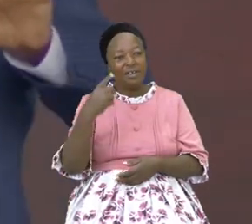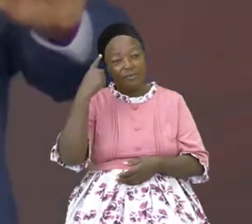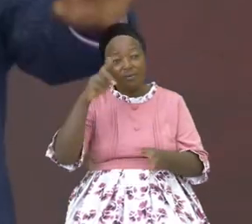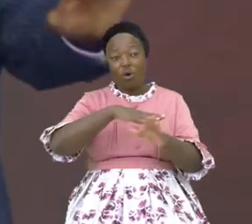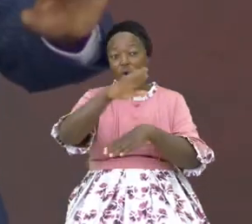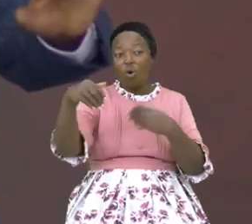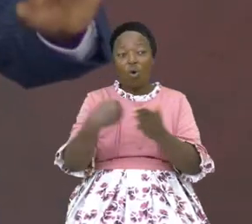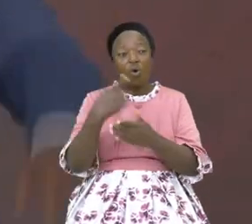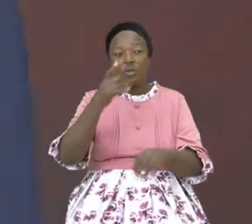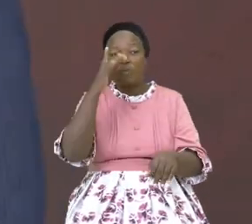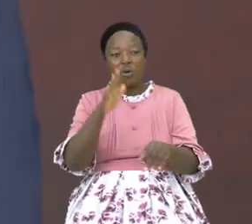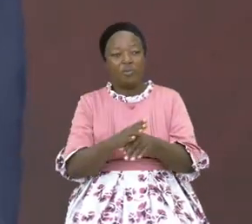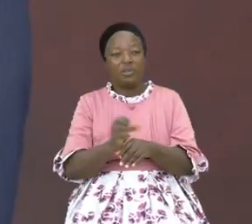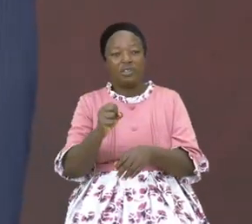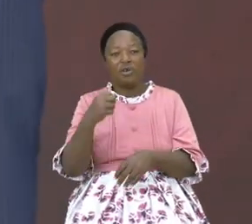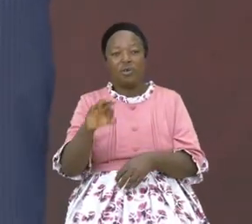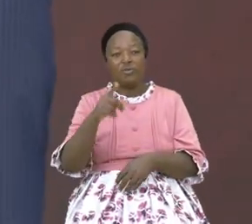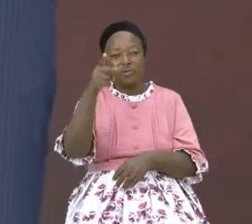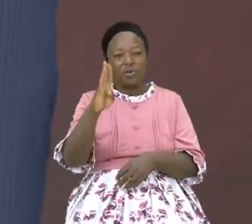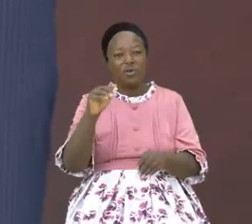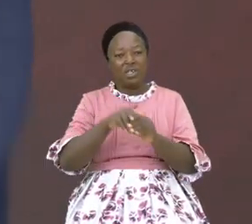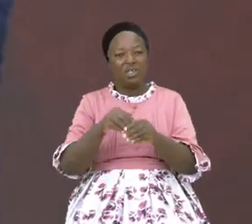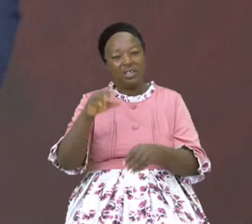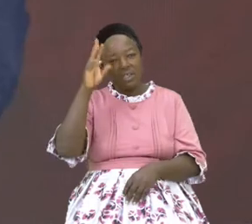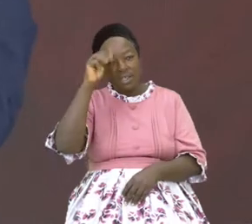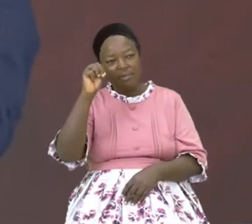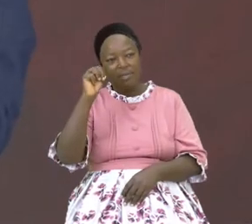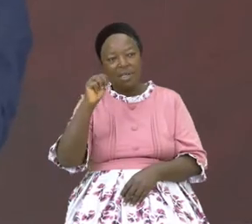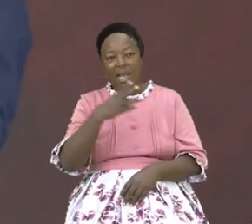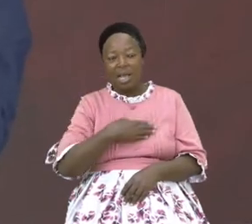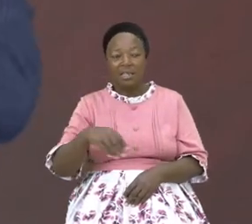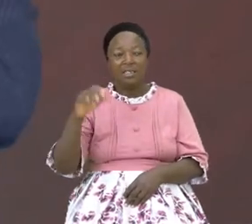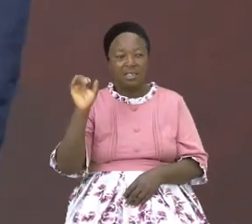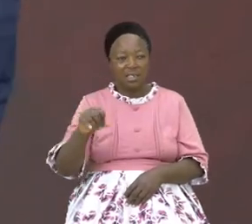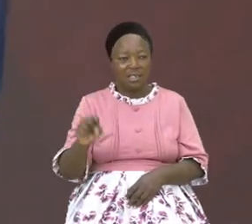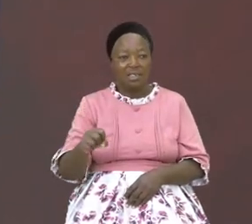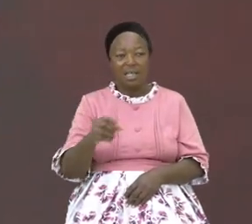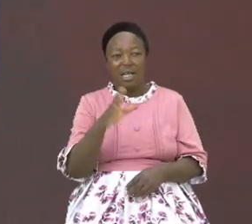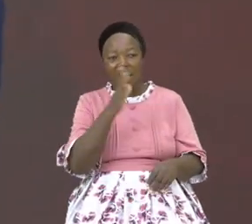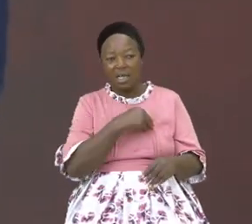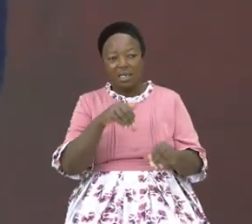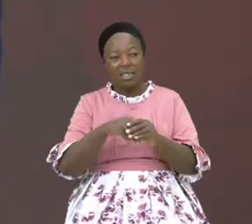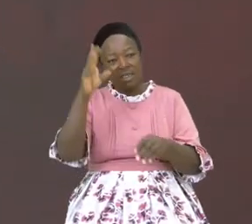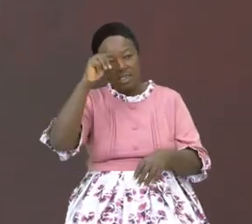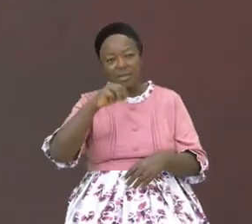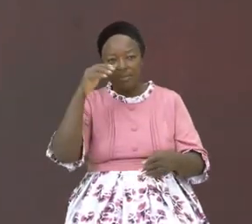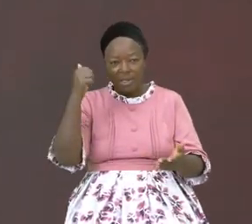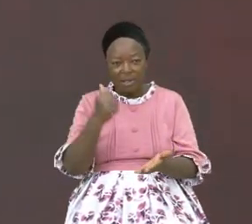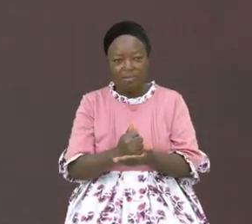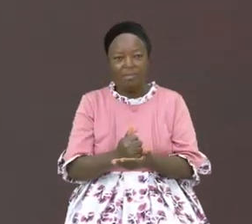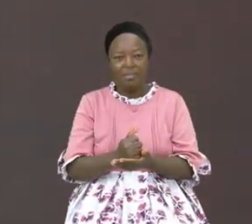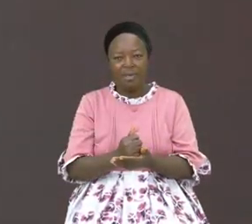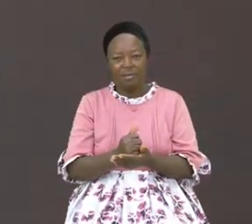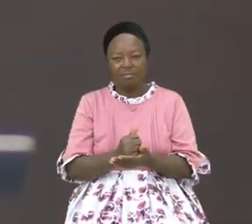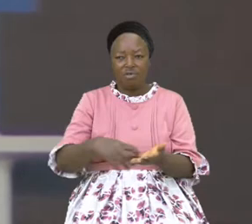the promises of God in him are yea, and in him amen." Compare